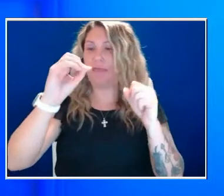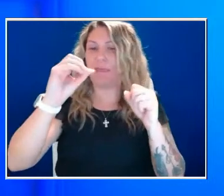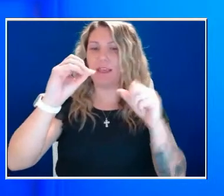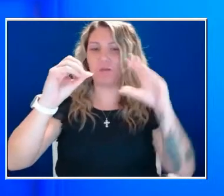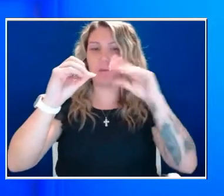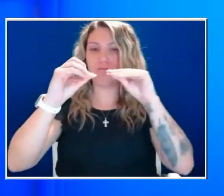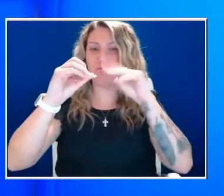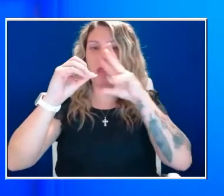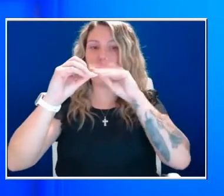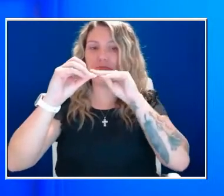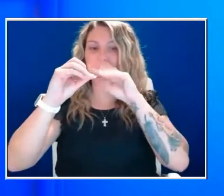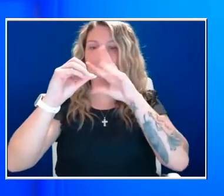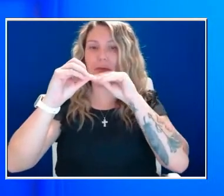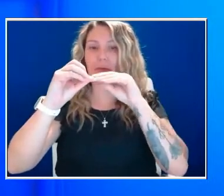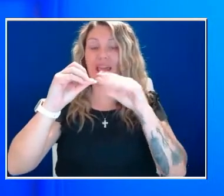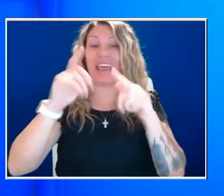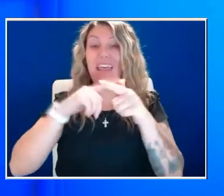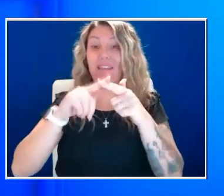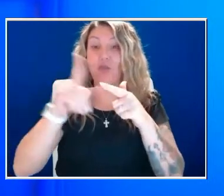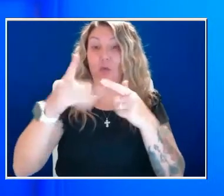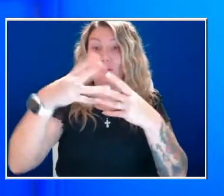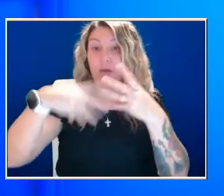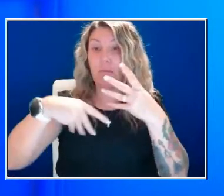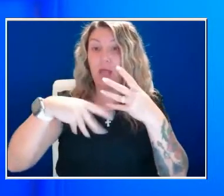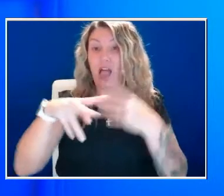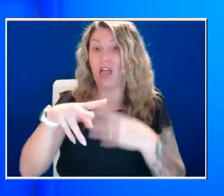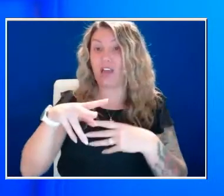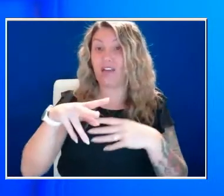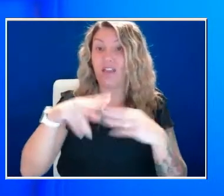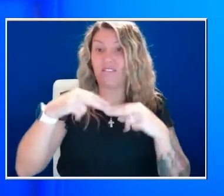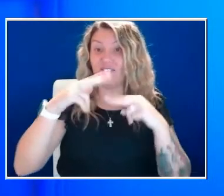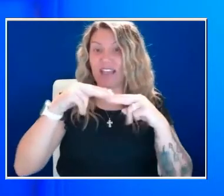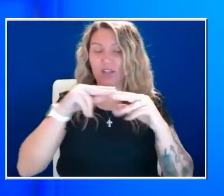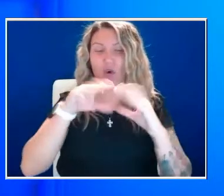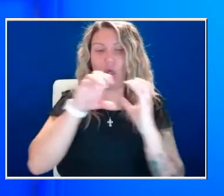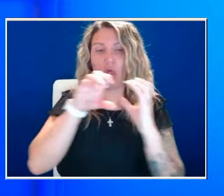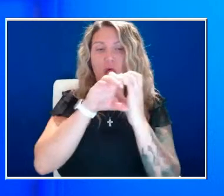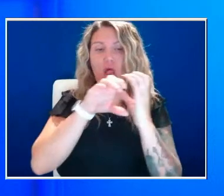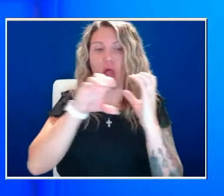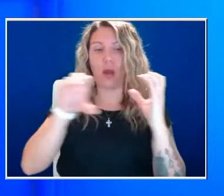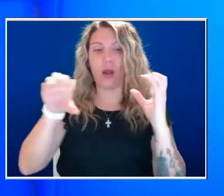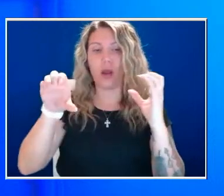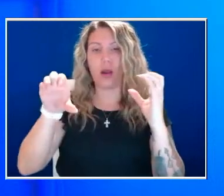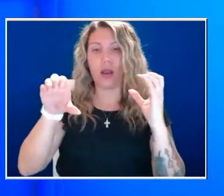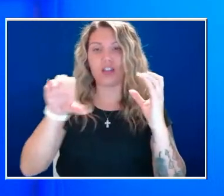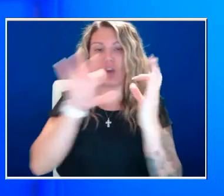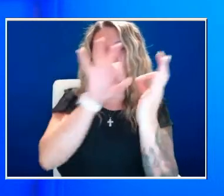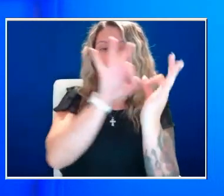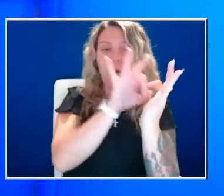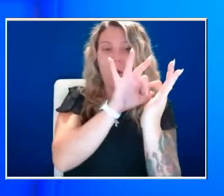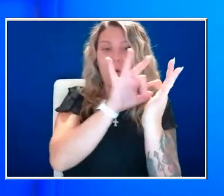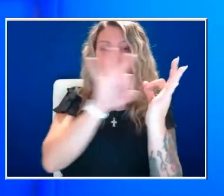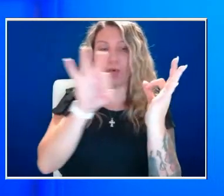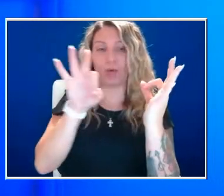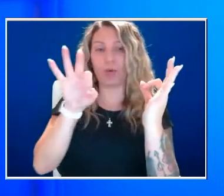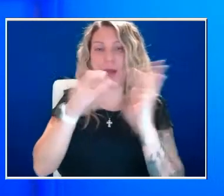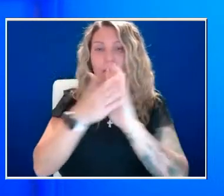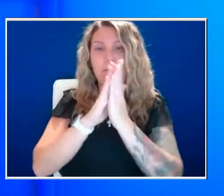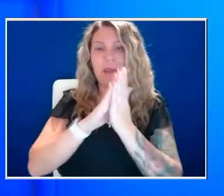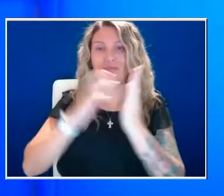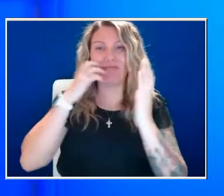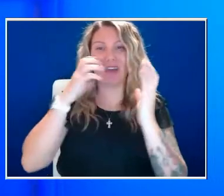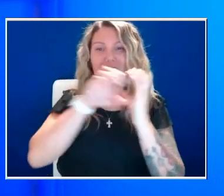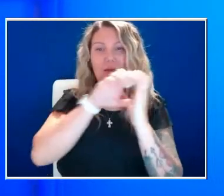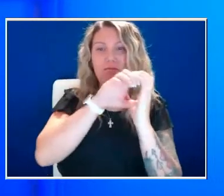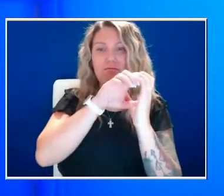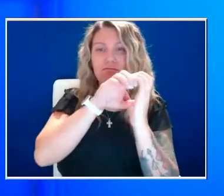blood vessel wall, which is what radiation does, and causing the blood flow to then stop going through the AVM, that process